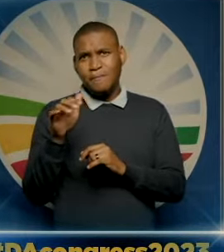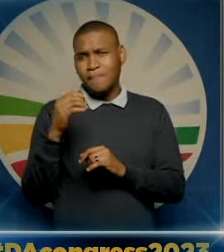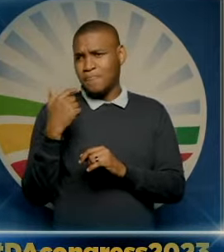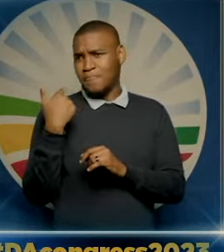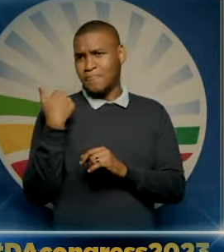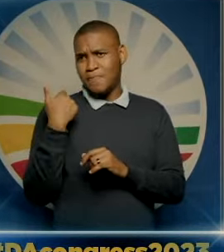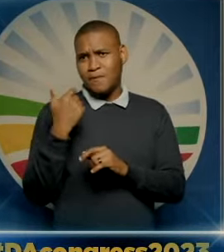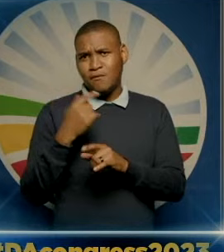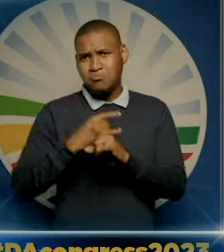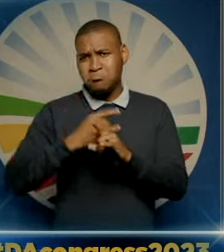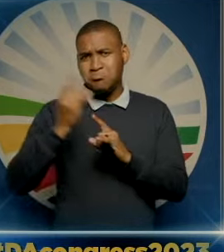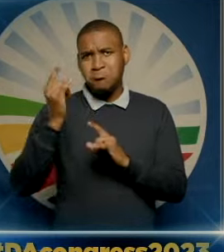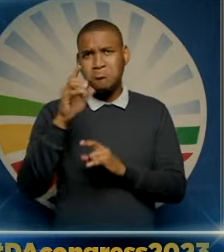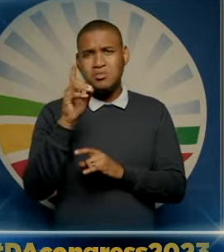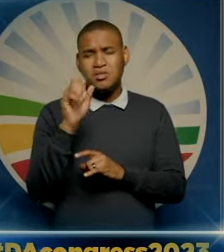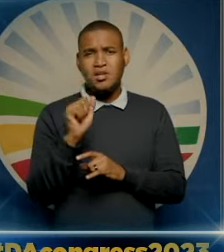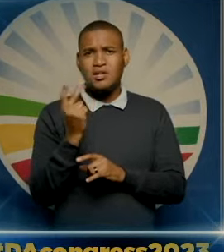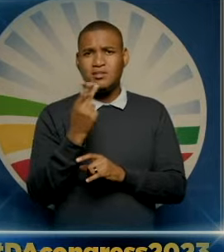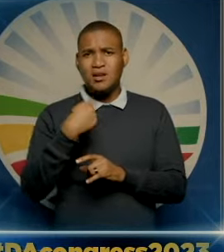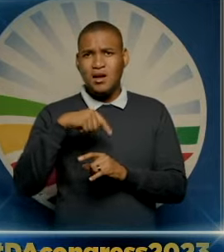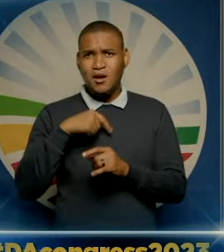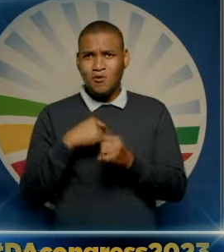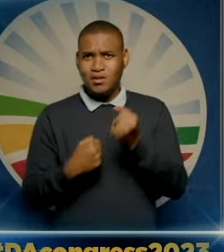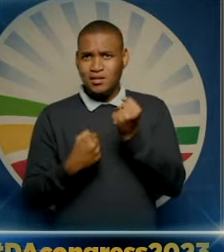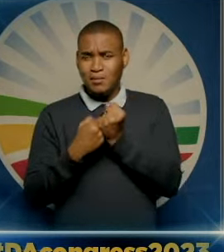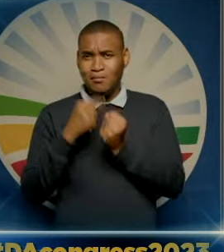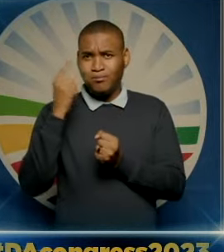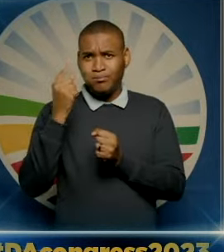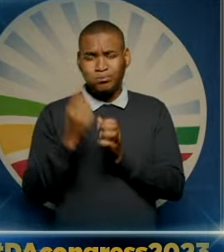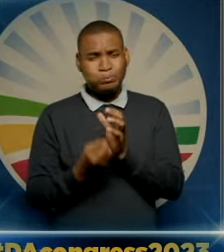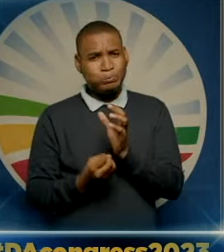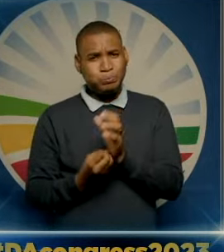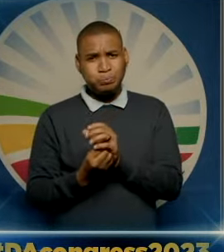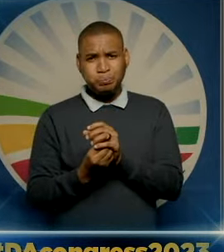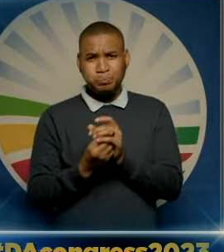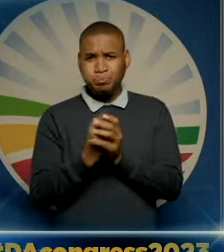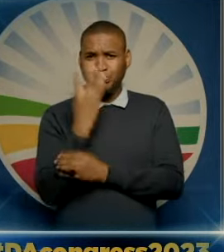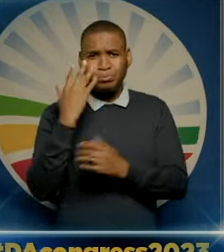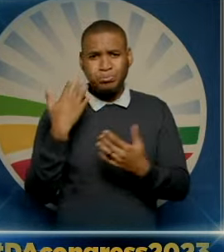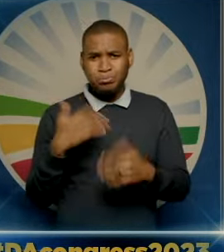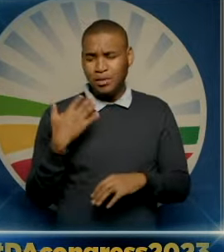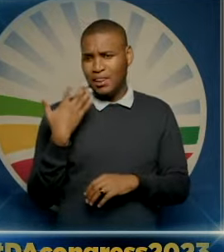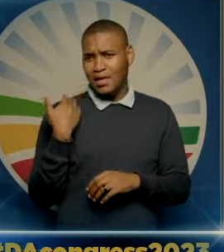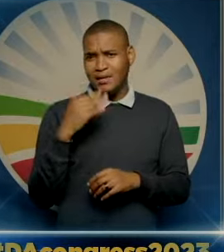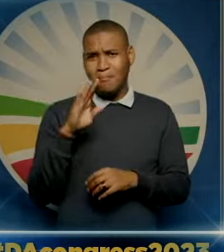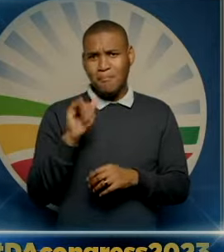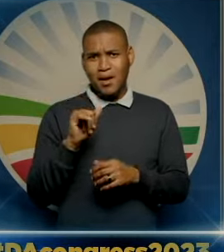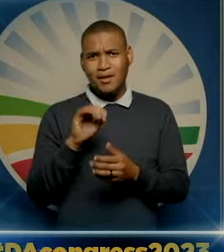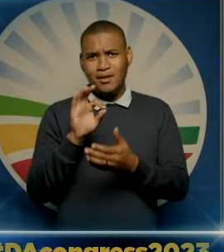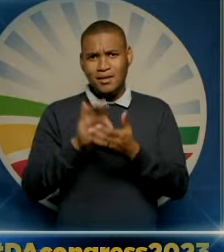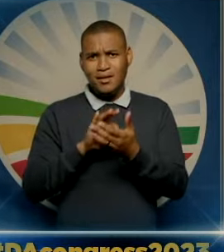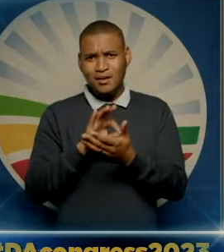DA, as our support there grew in the last by-election by